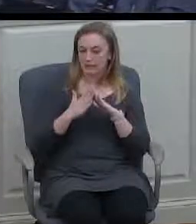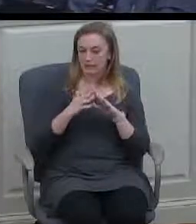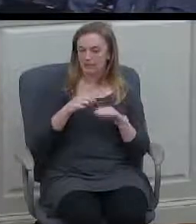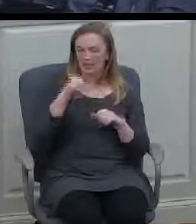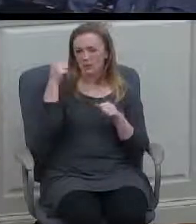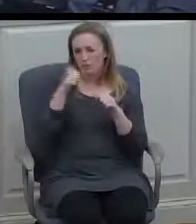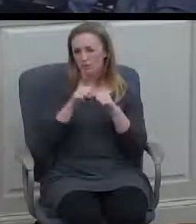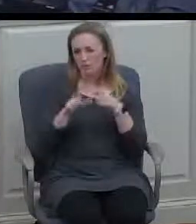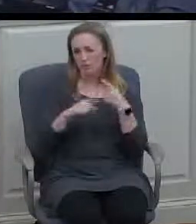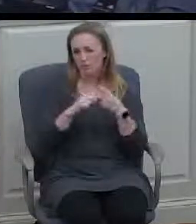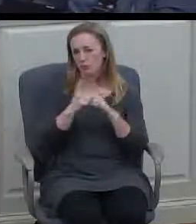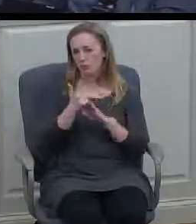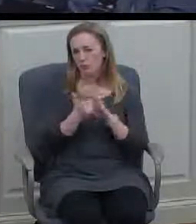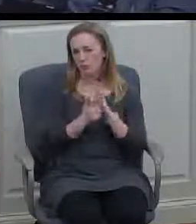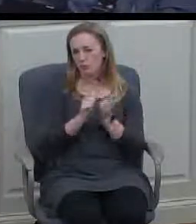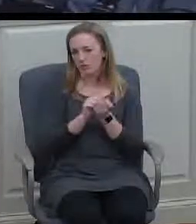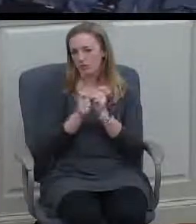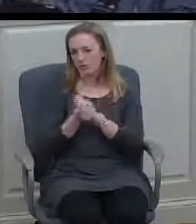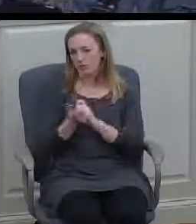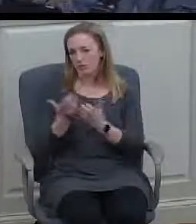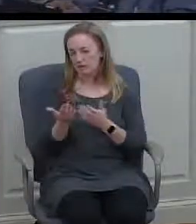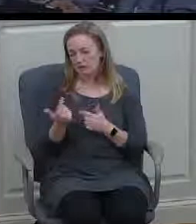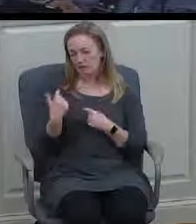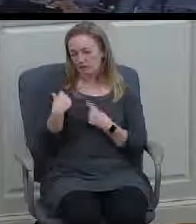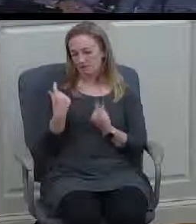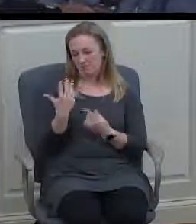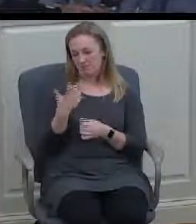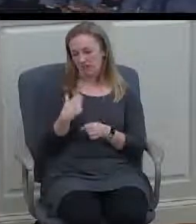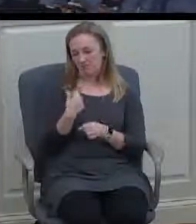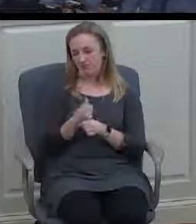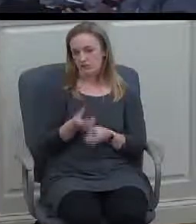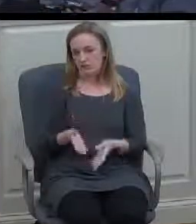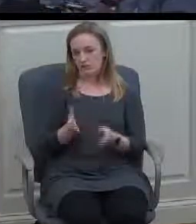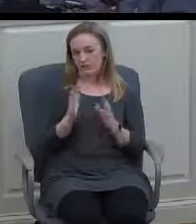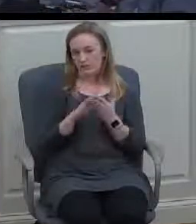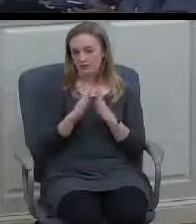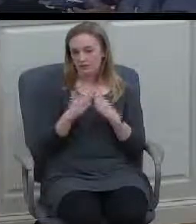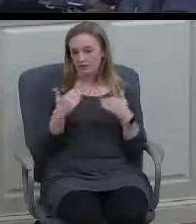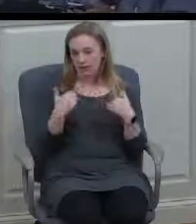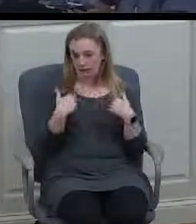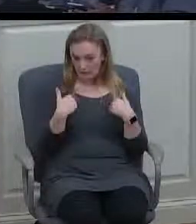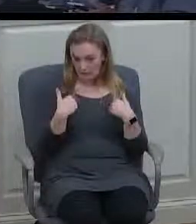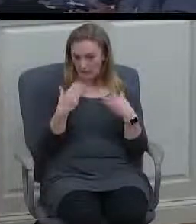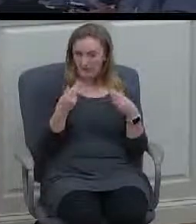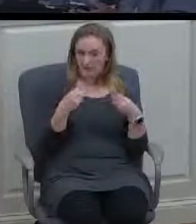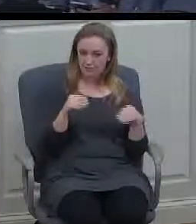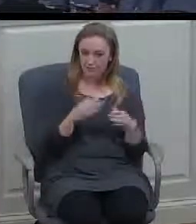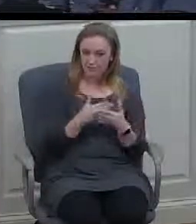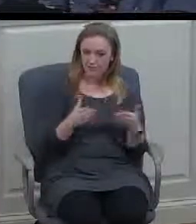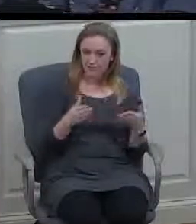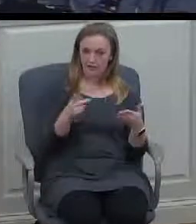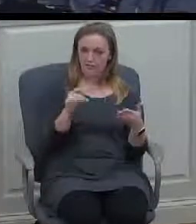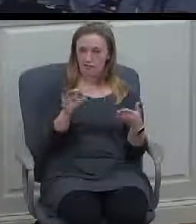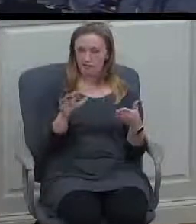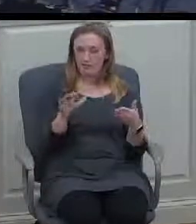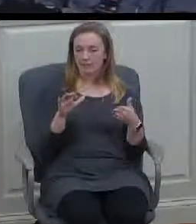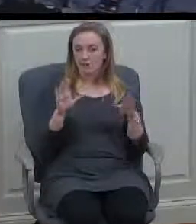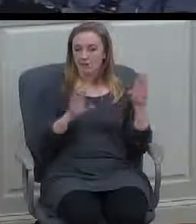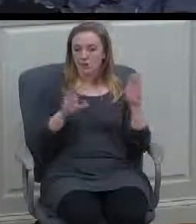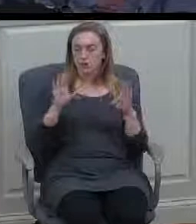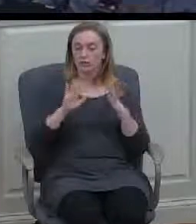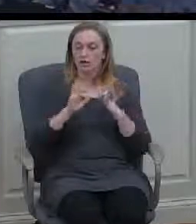remember when the law changed, but maybe certainly within the last 5 years that allow cities to have dispose of items by public auction via